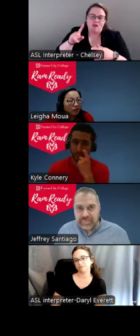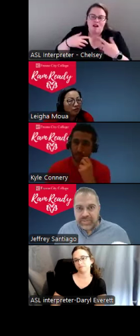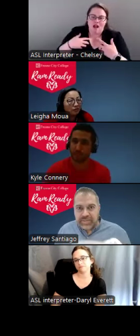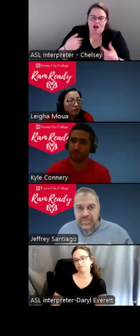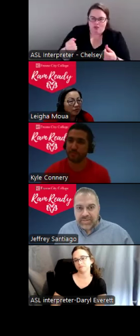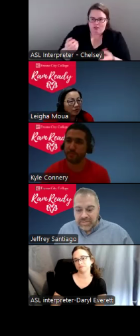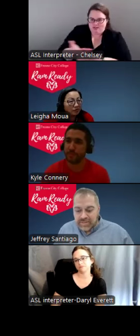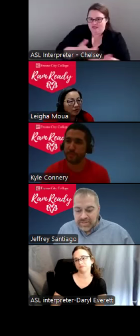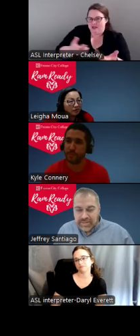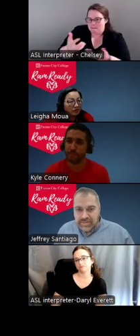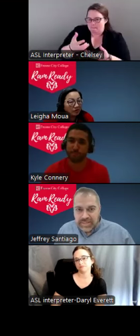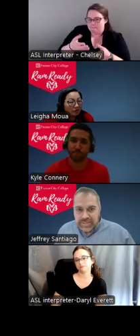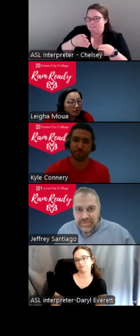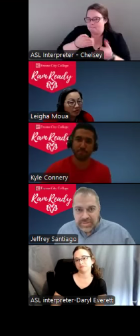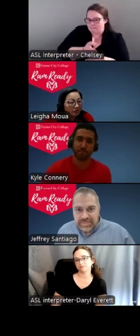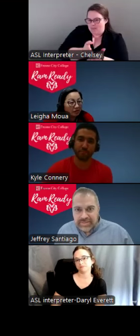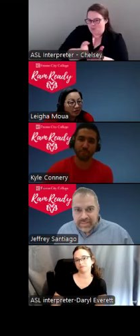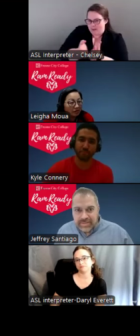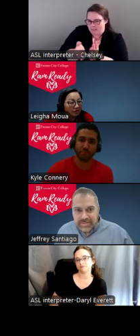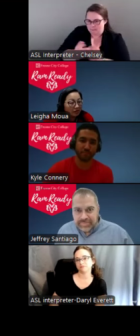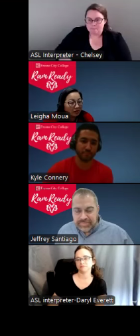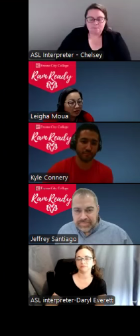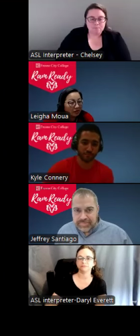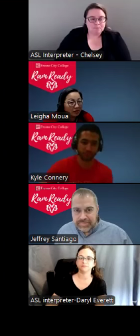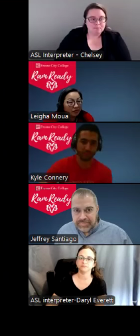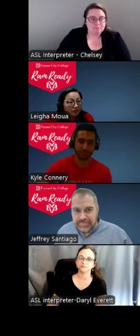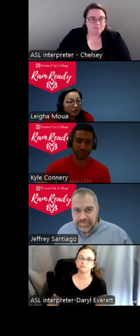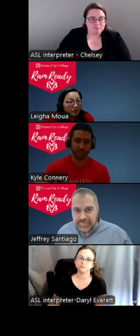pathway. Okay, you can go to the next slide.